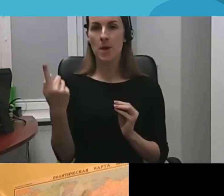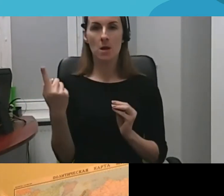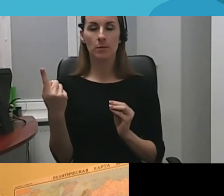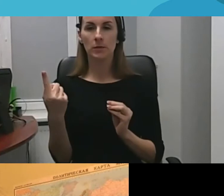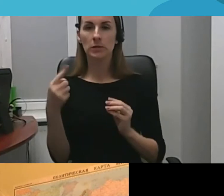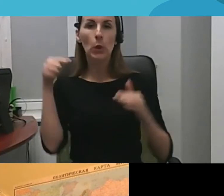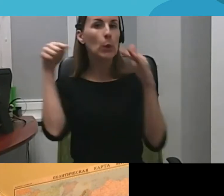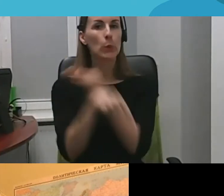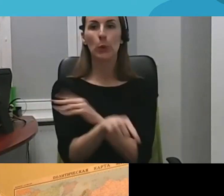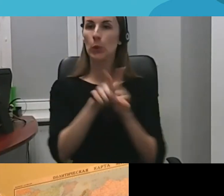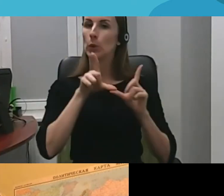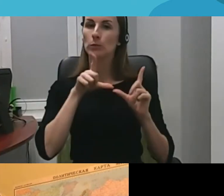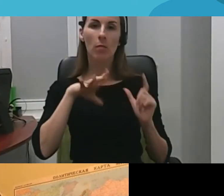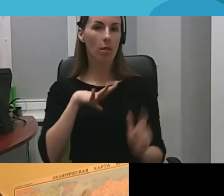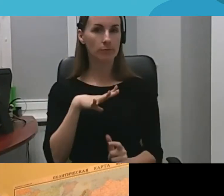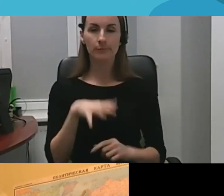country only by plane.